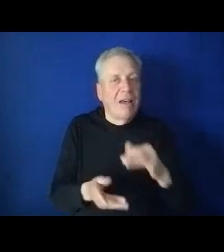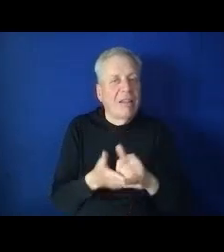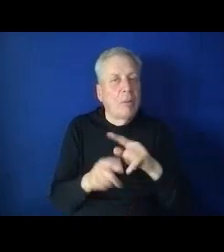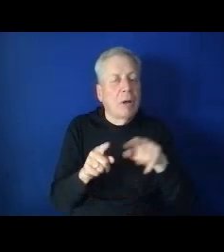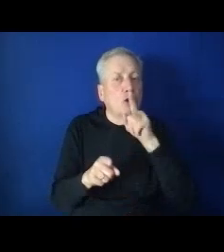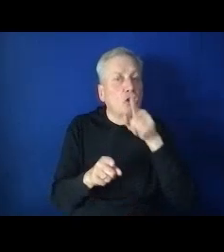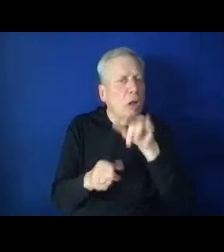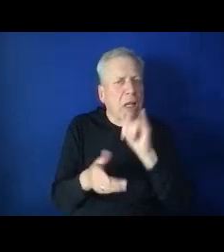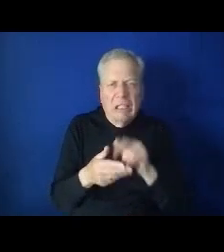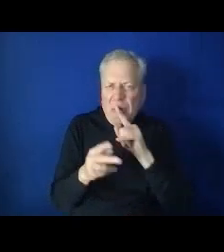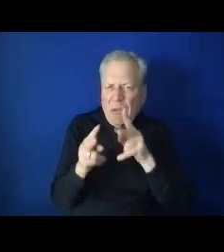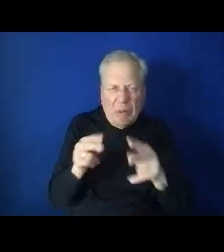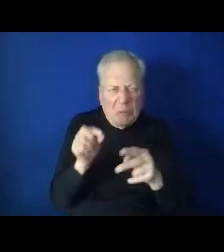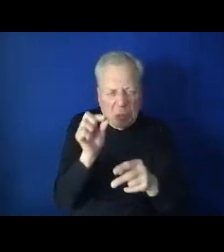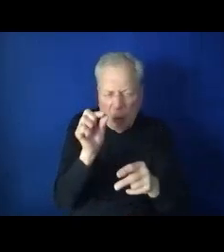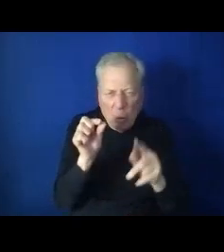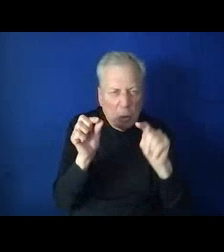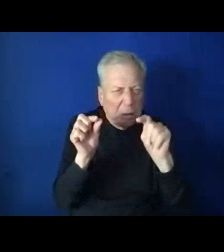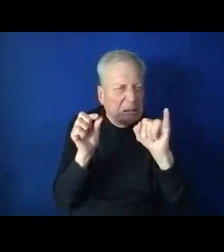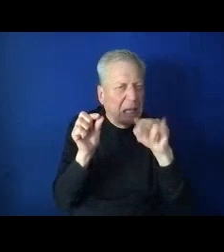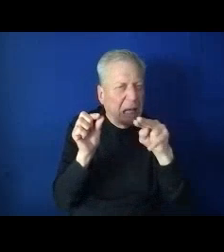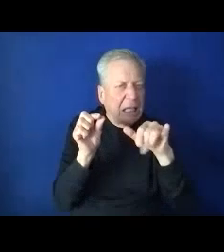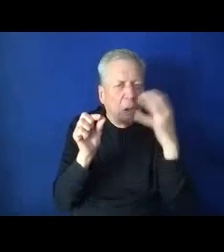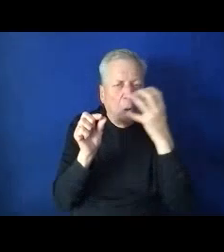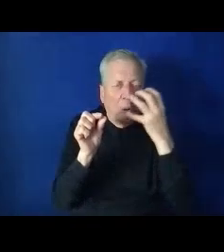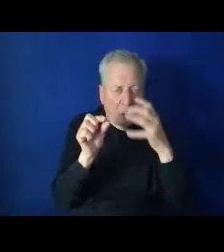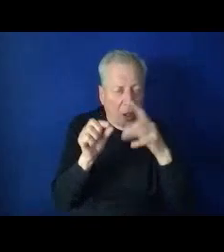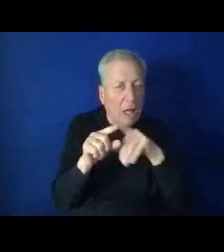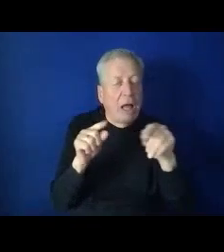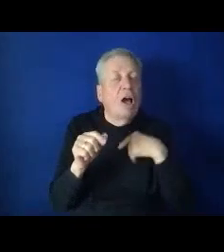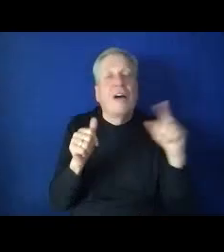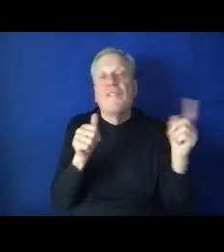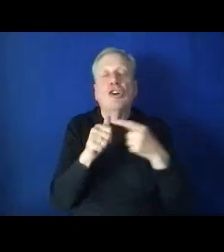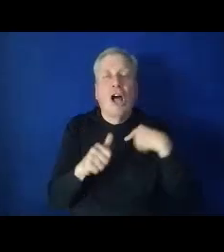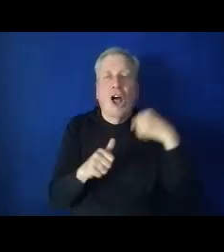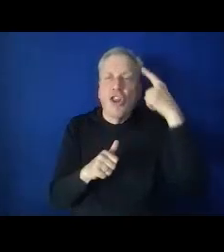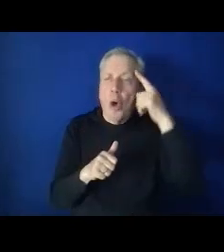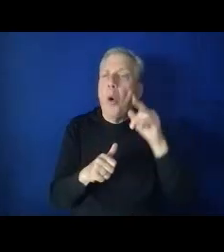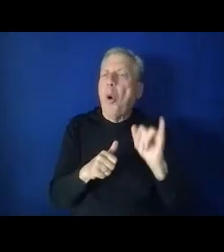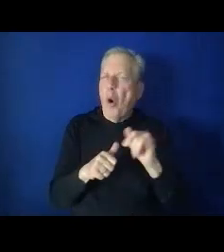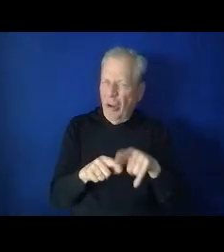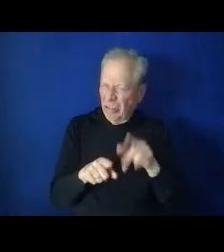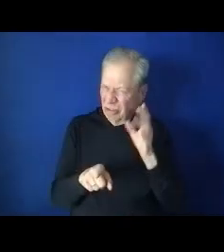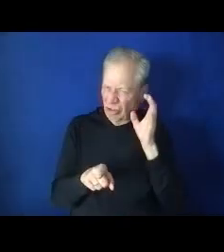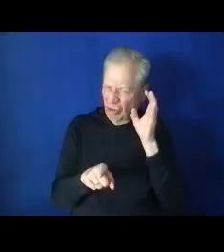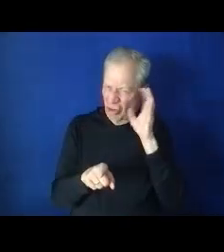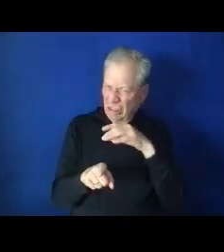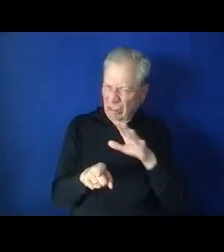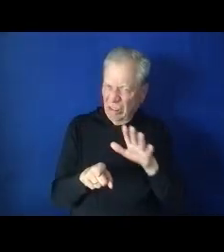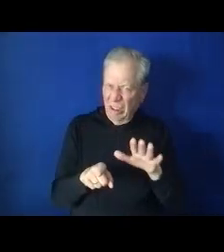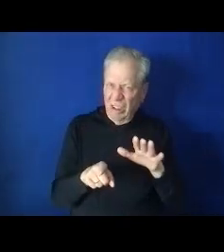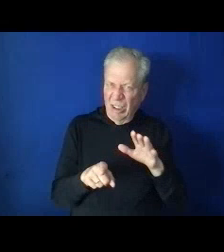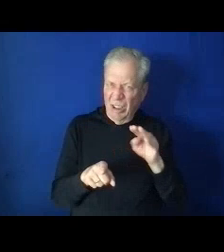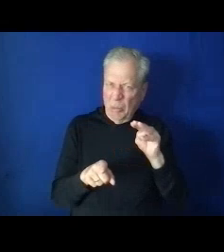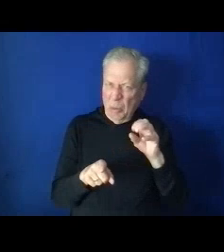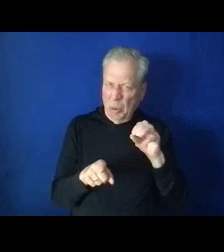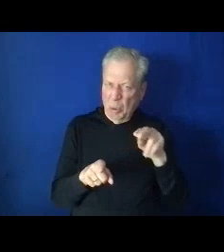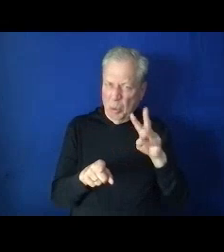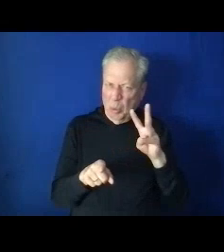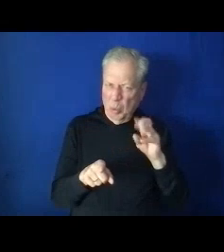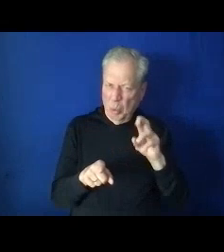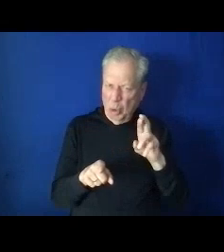really tiny. And so I originally thought it was peculiar moonwort. Oh, and oops,